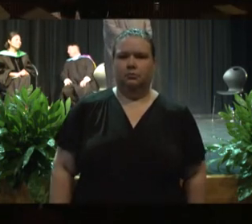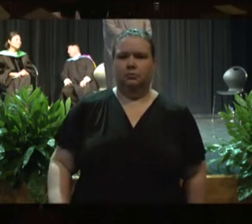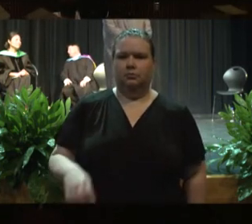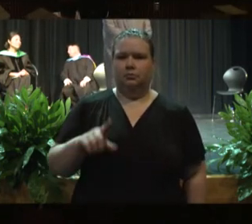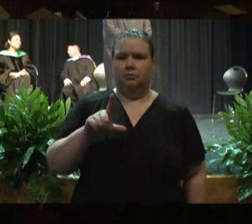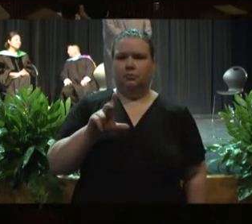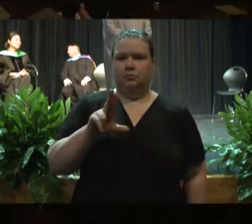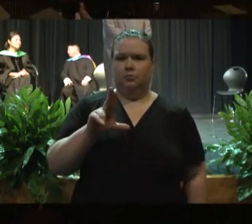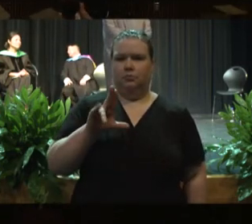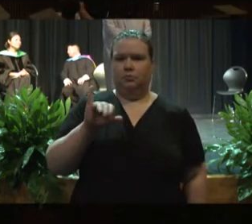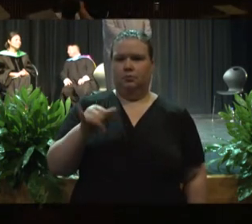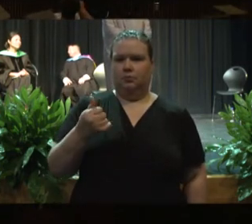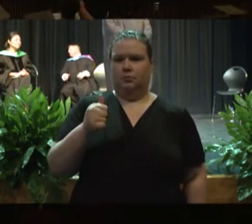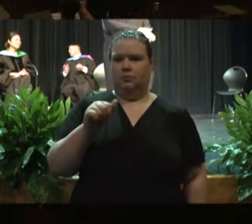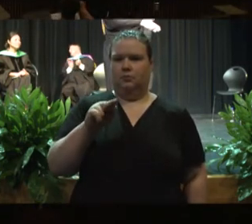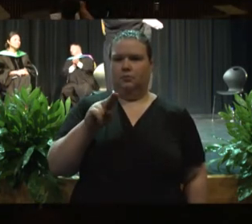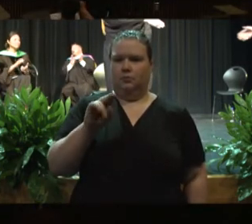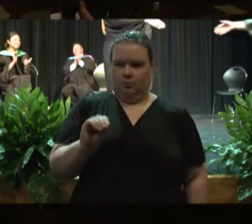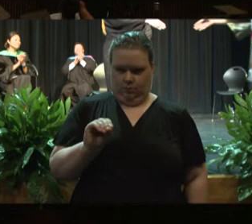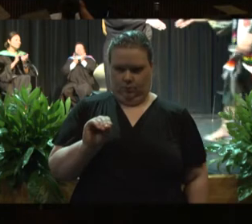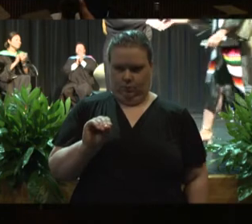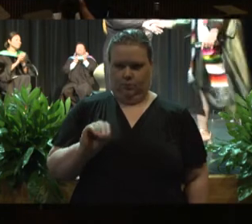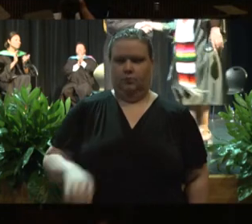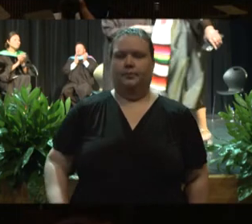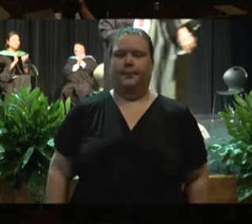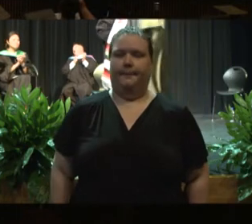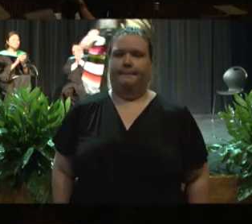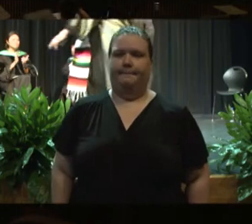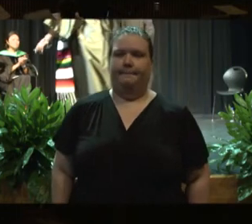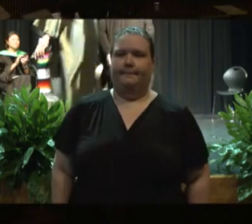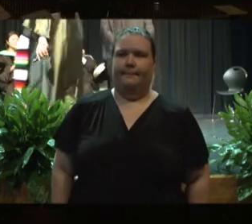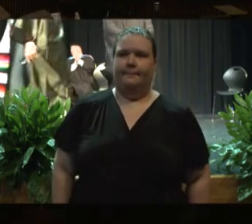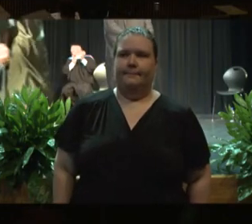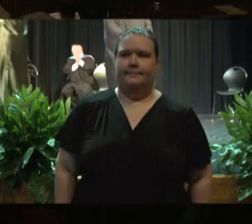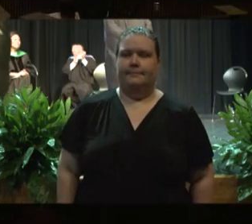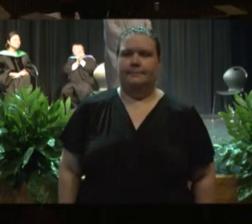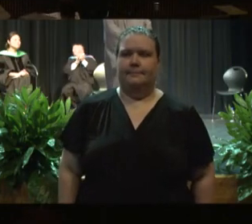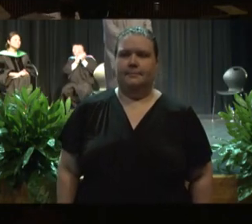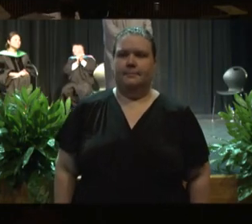Cassandra Lujano Benteventera.